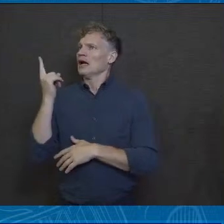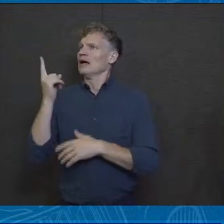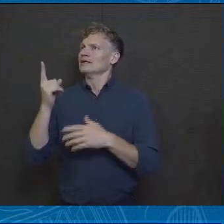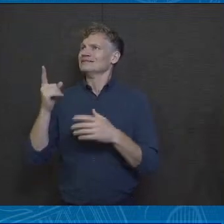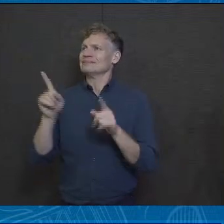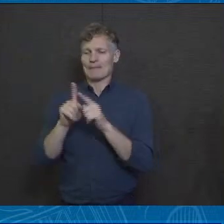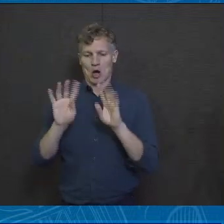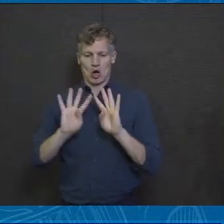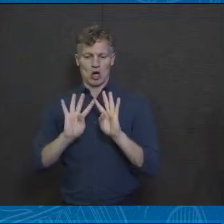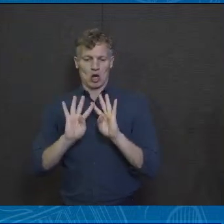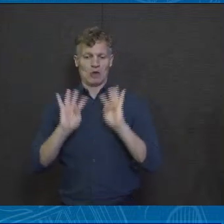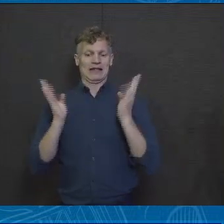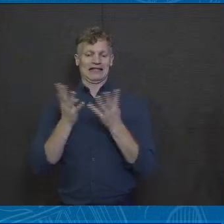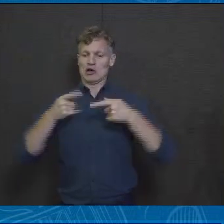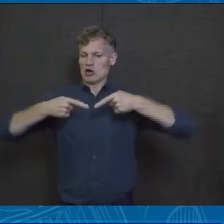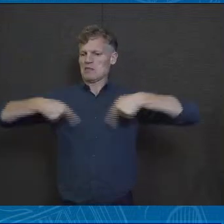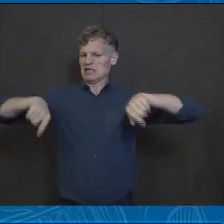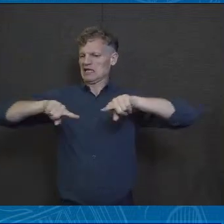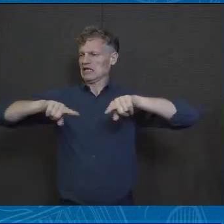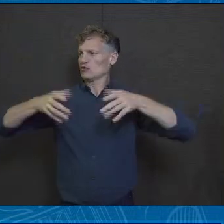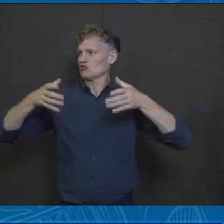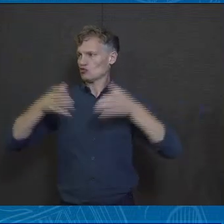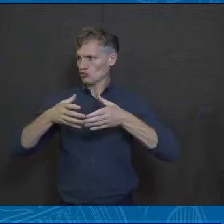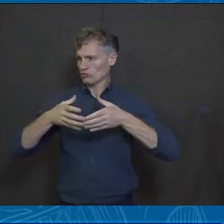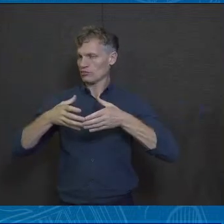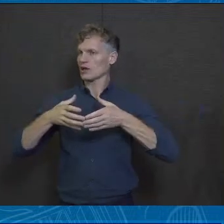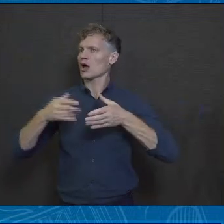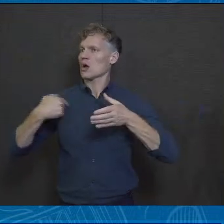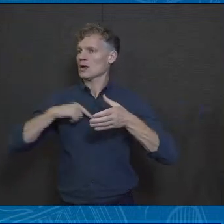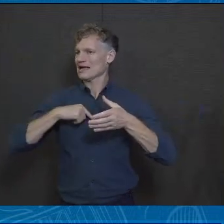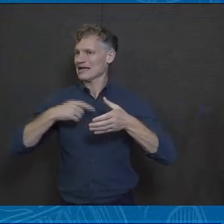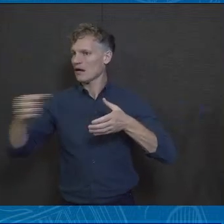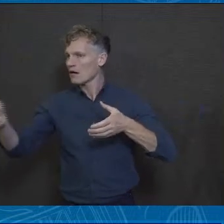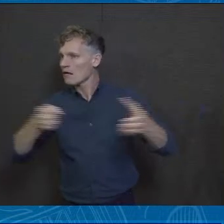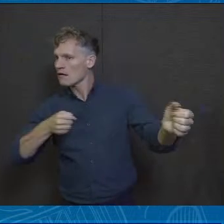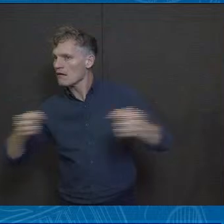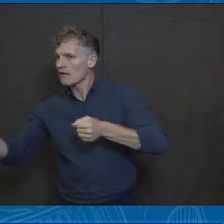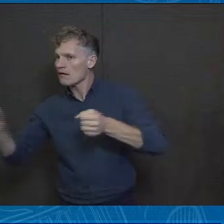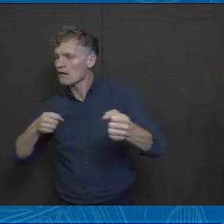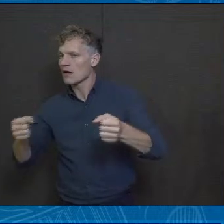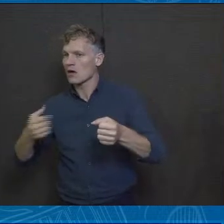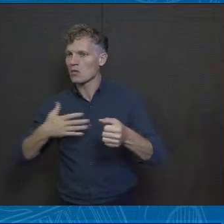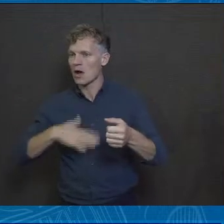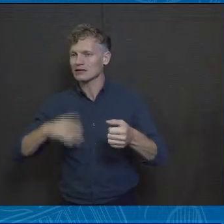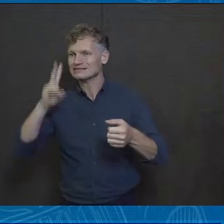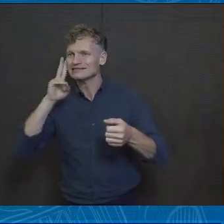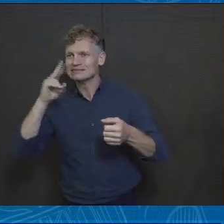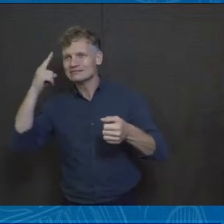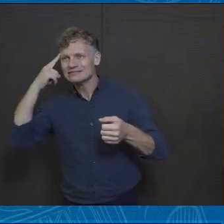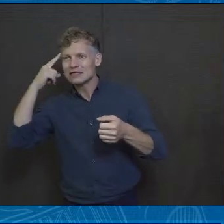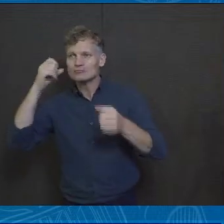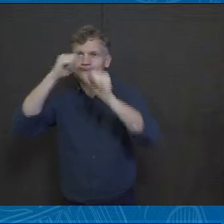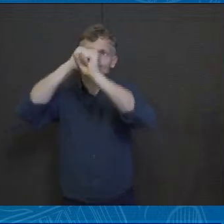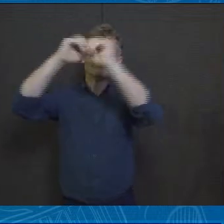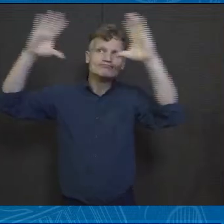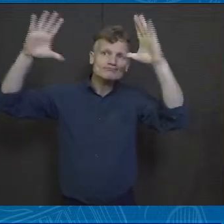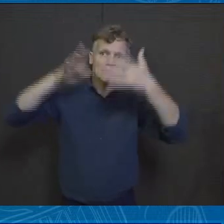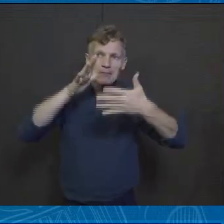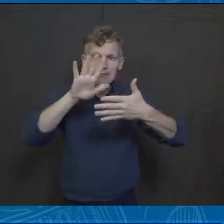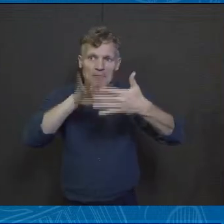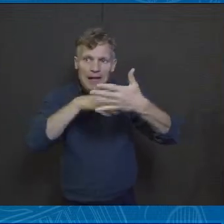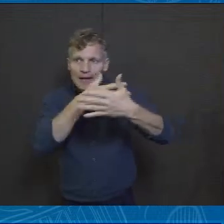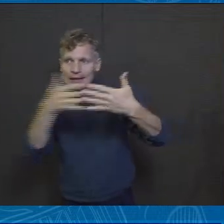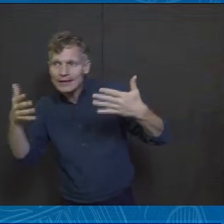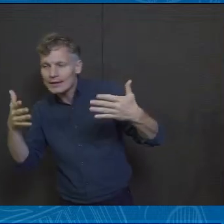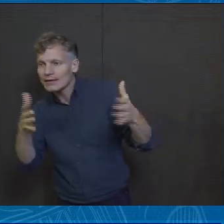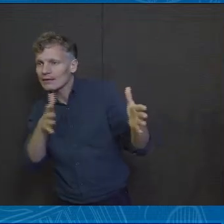they are the owner of the planning. So the vulnerability group can be evacuated first. This is our priorities for evacuation.